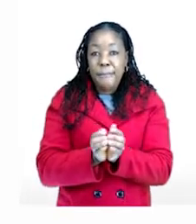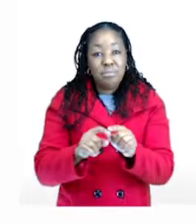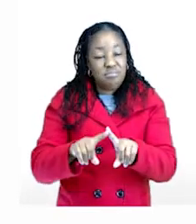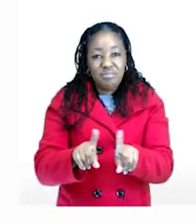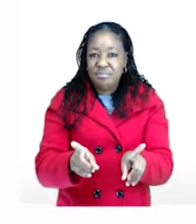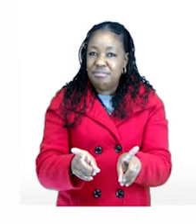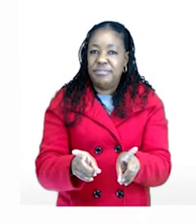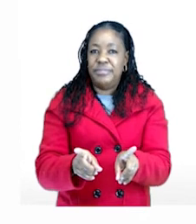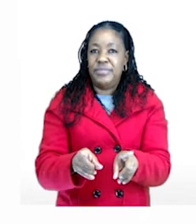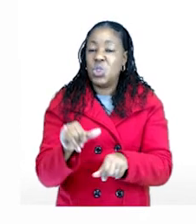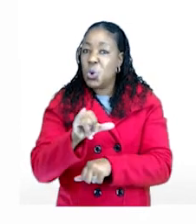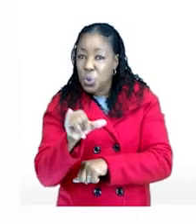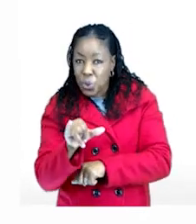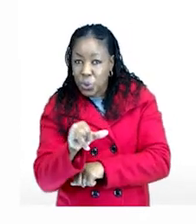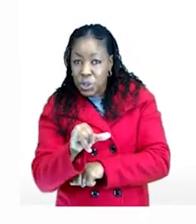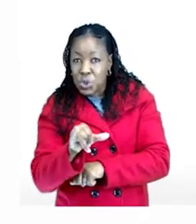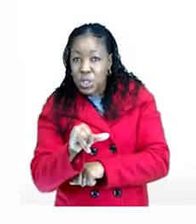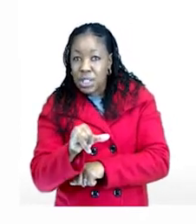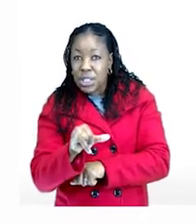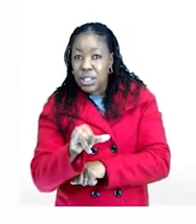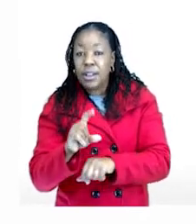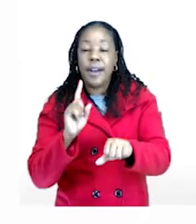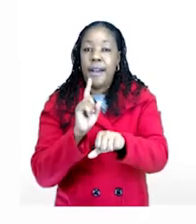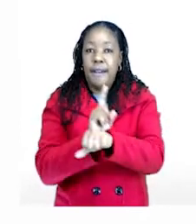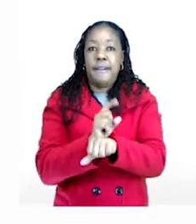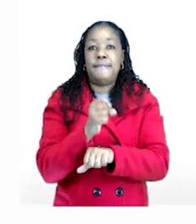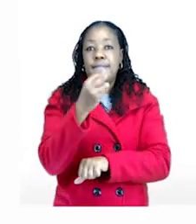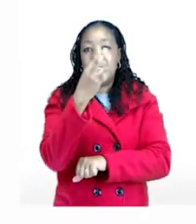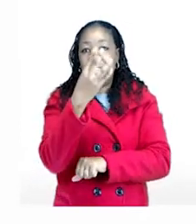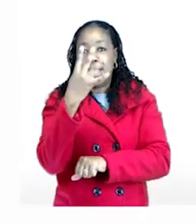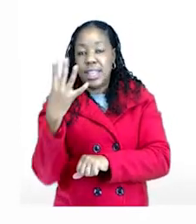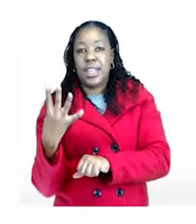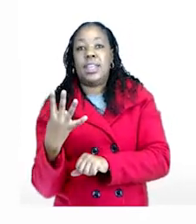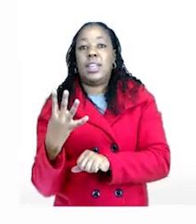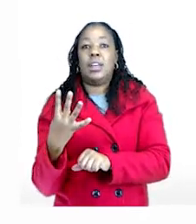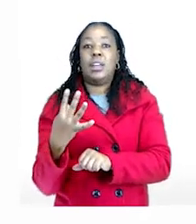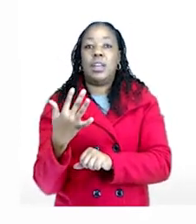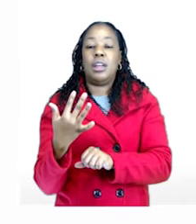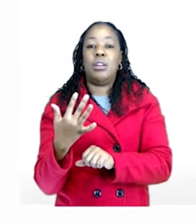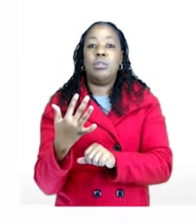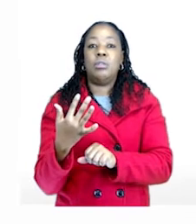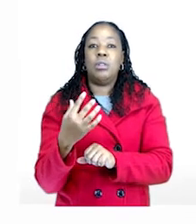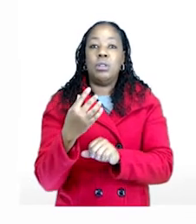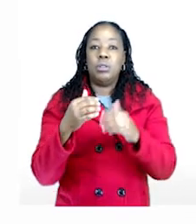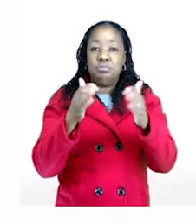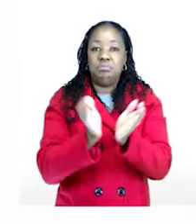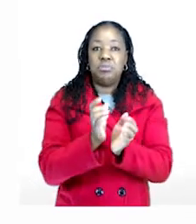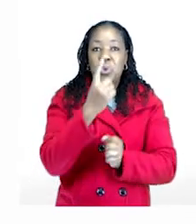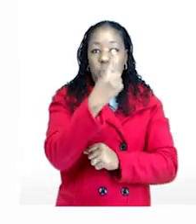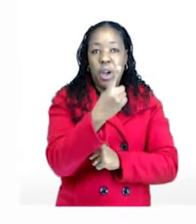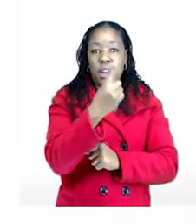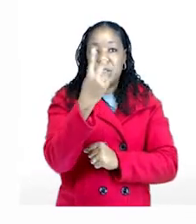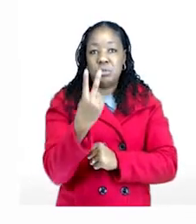pots. Let's quickly count the pots before we look at the difference. 1,